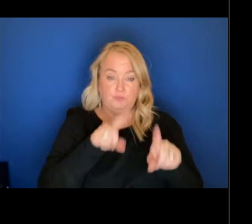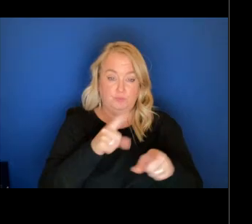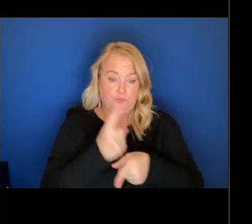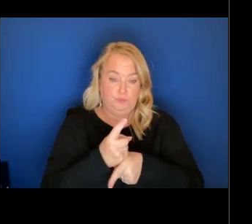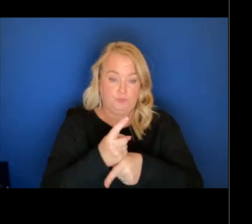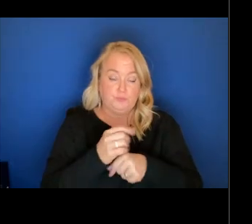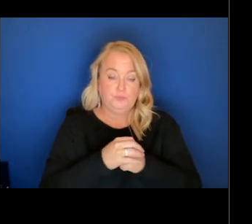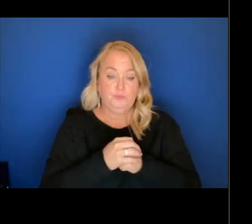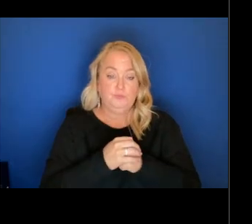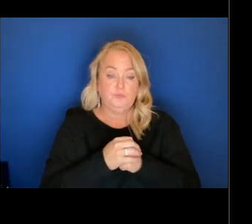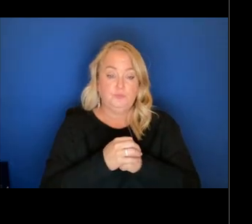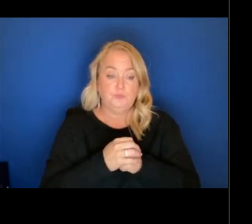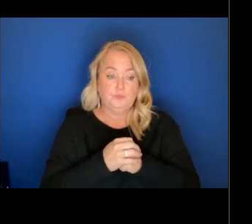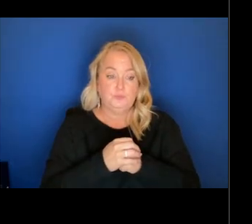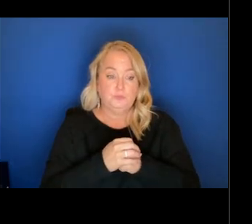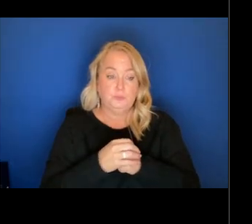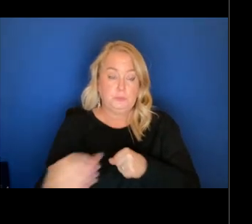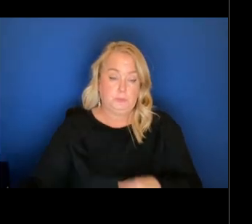one correct.